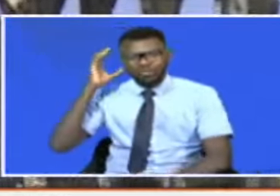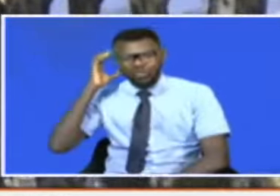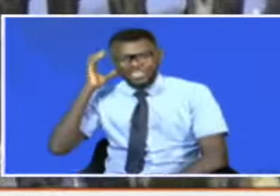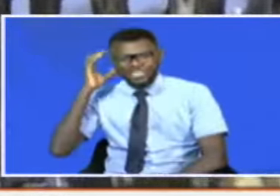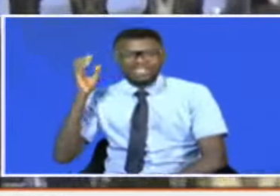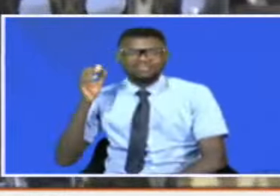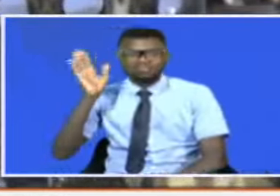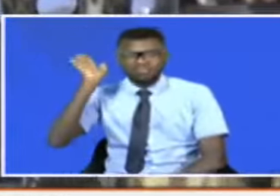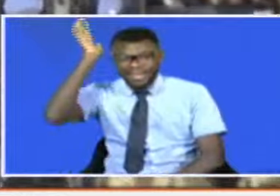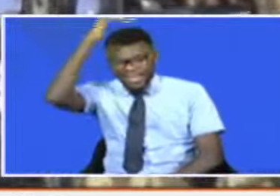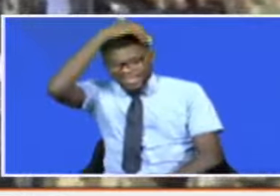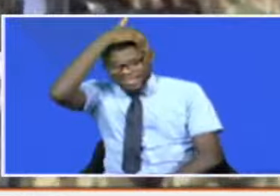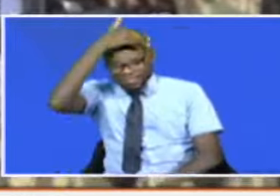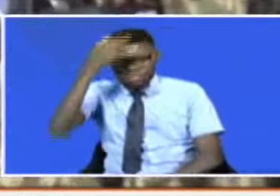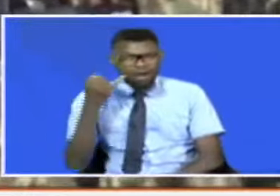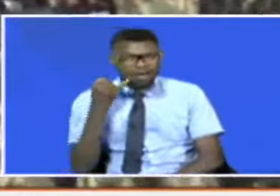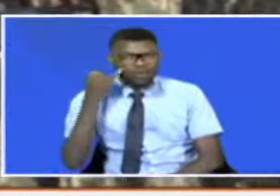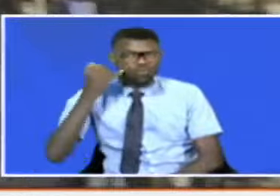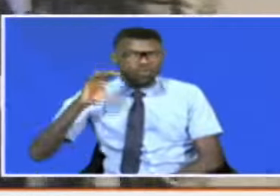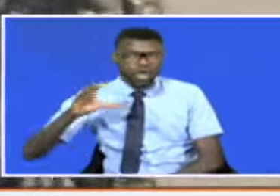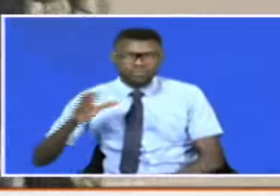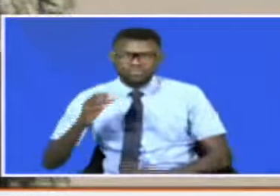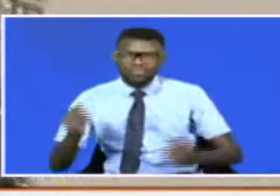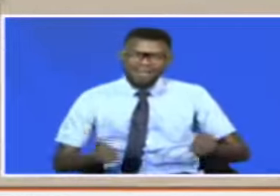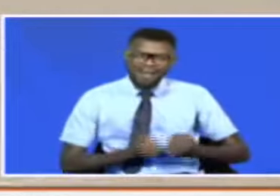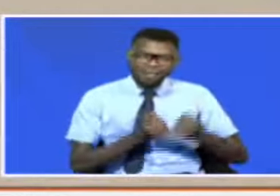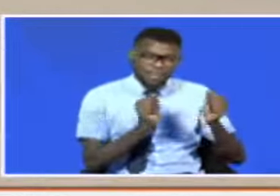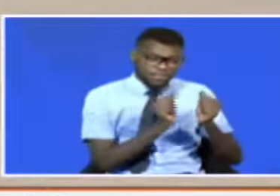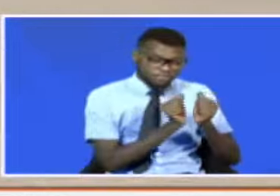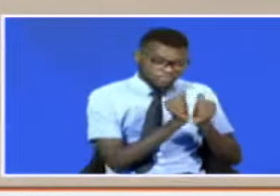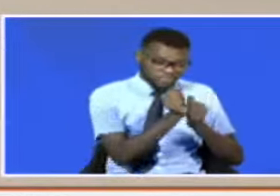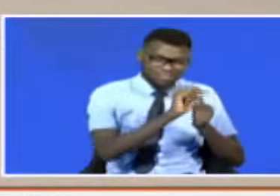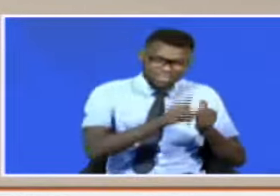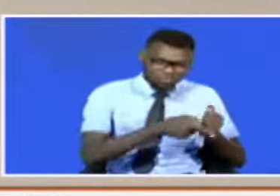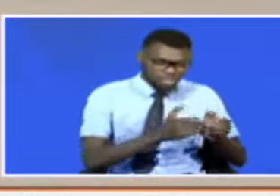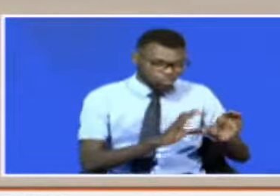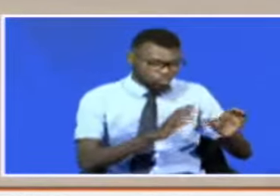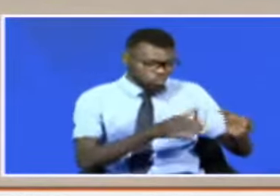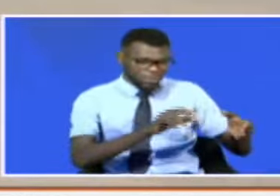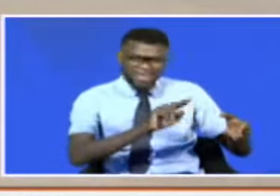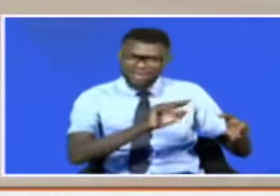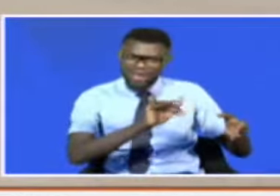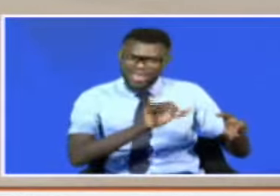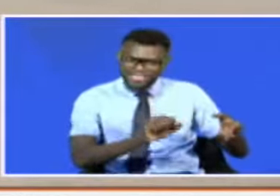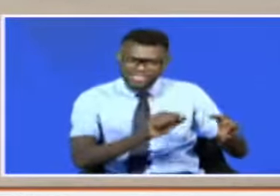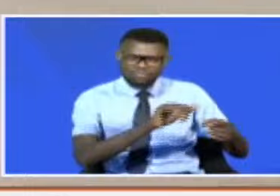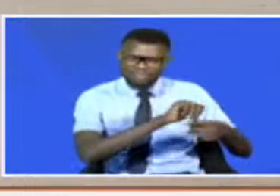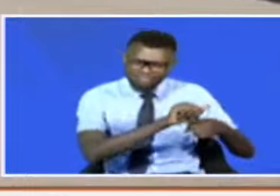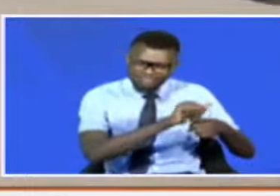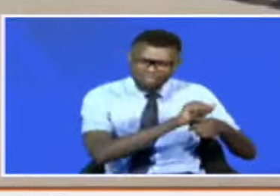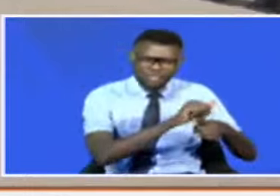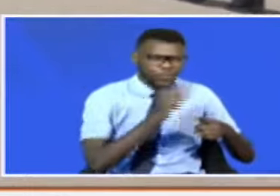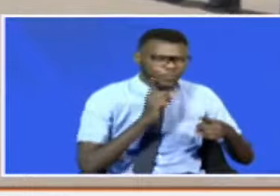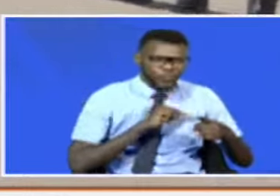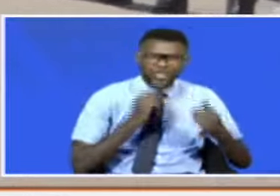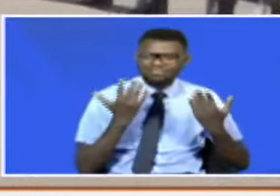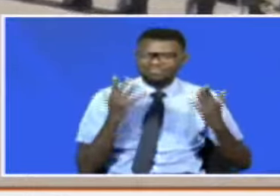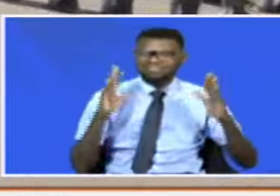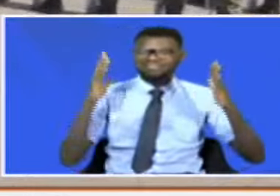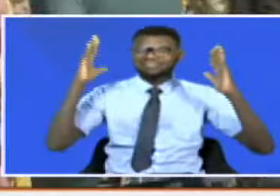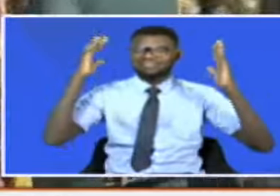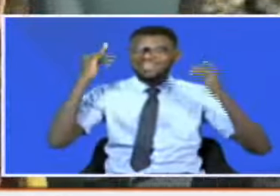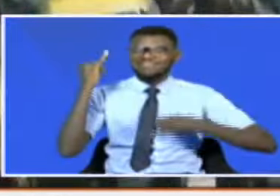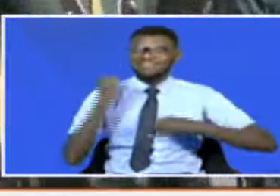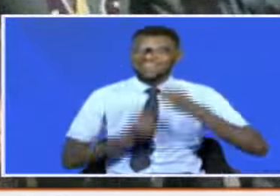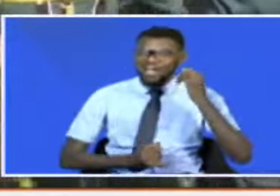Nakuru County, where he presided over a pass-out parade for 15,000 NYS recruits. For the first time,